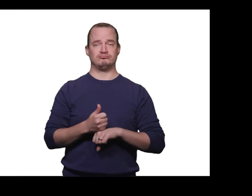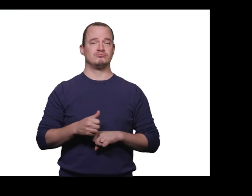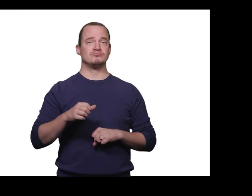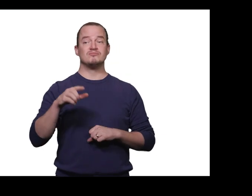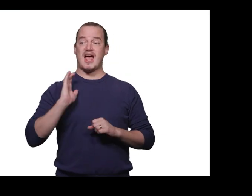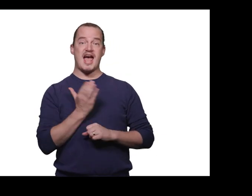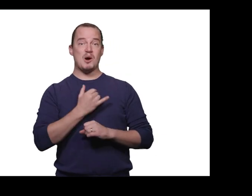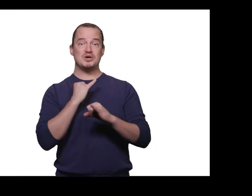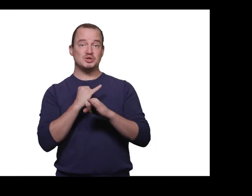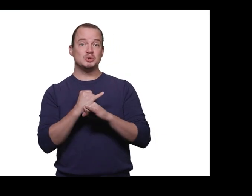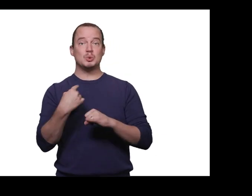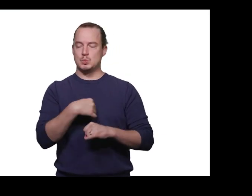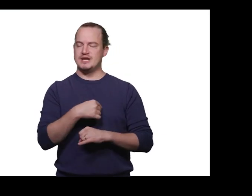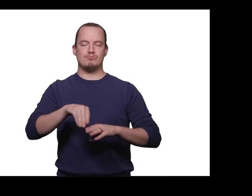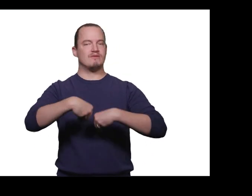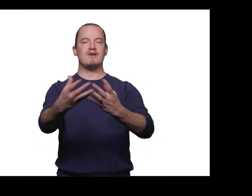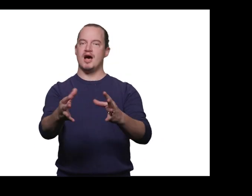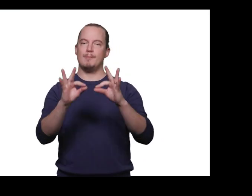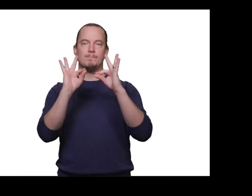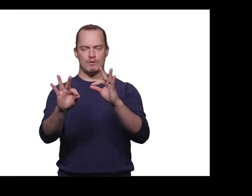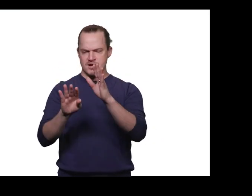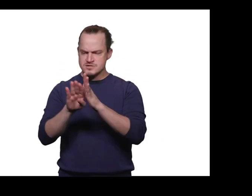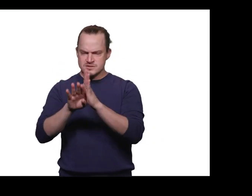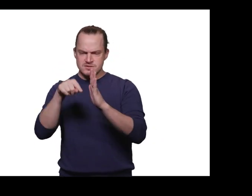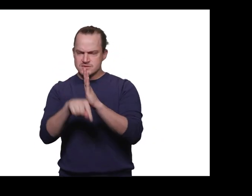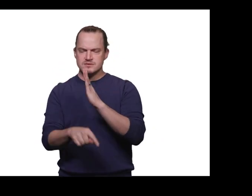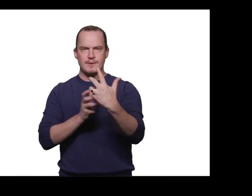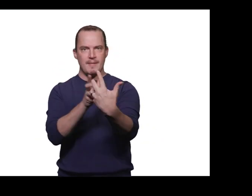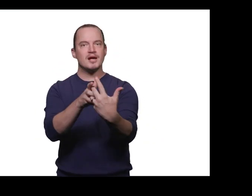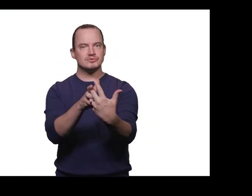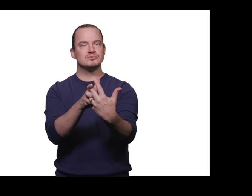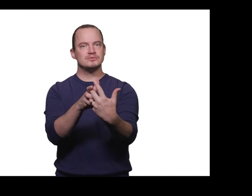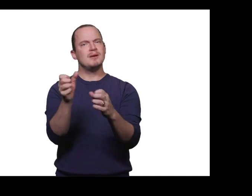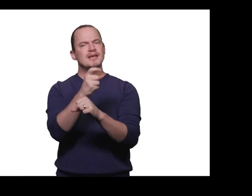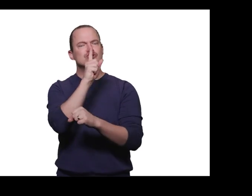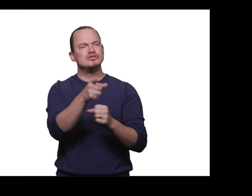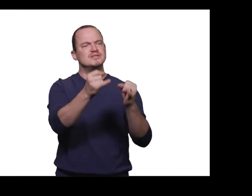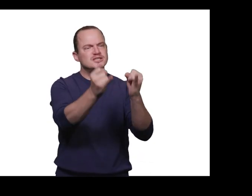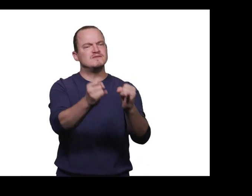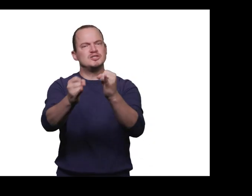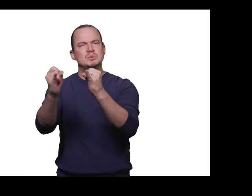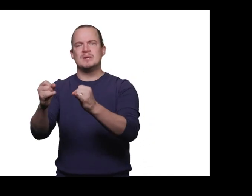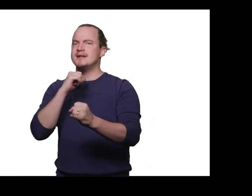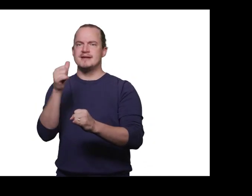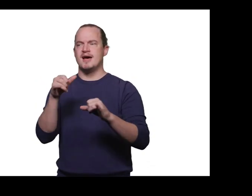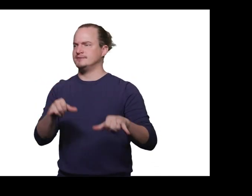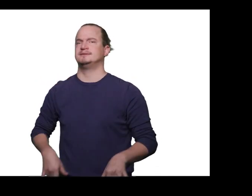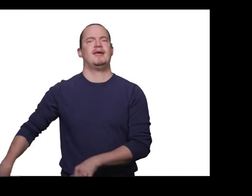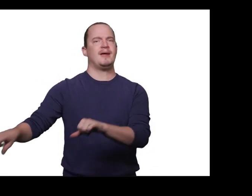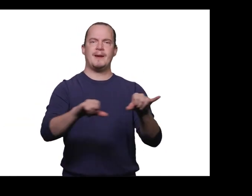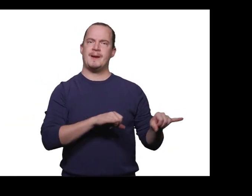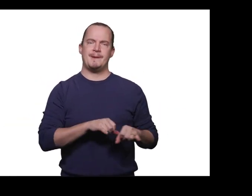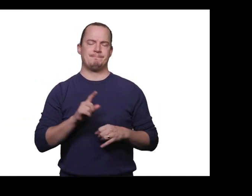professional development for Wolf Trap teaching artists that supports them in creating individualized plans for each residency. The